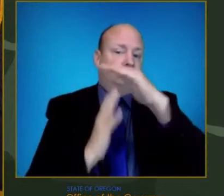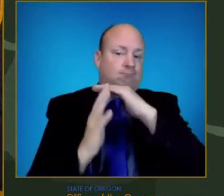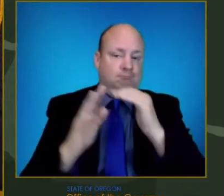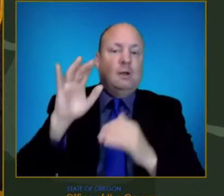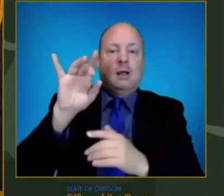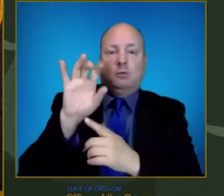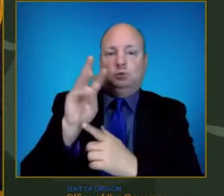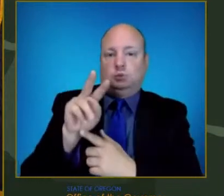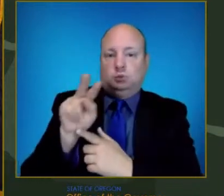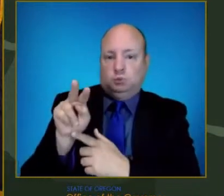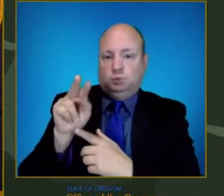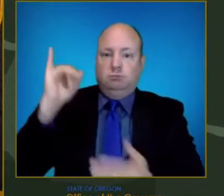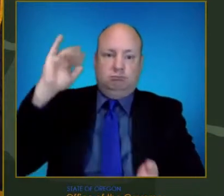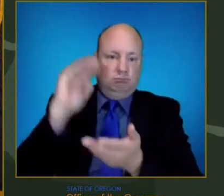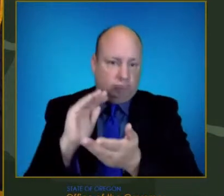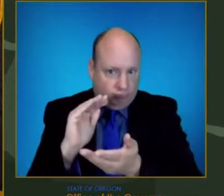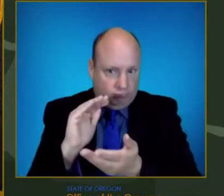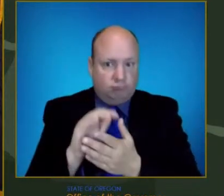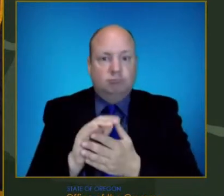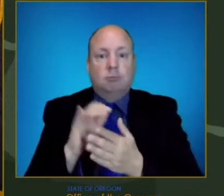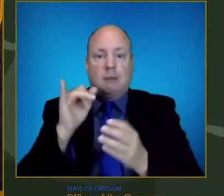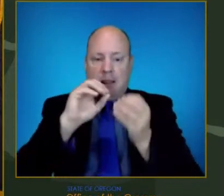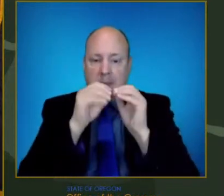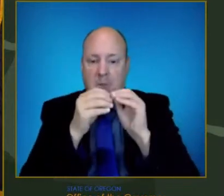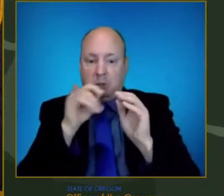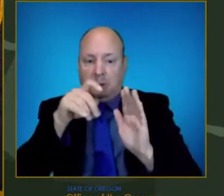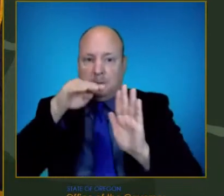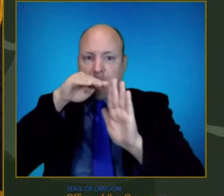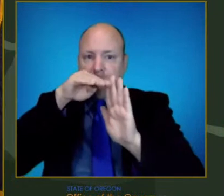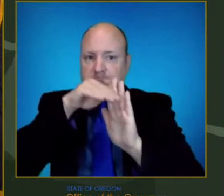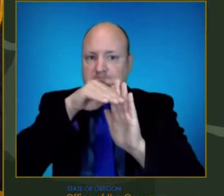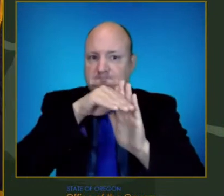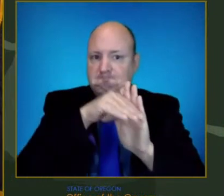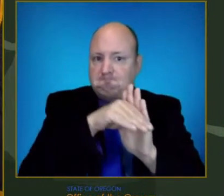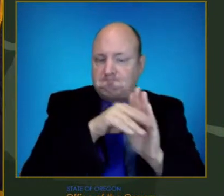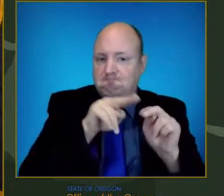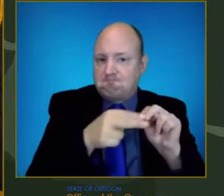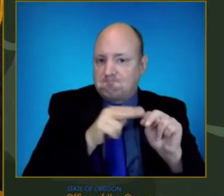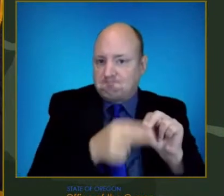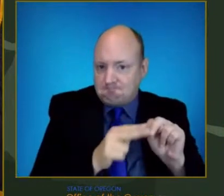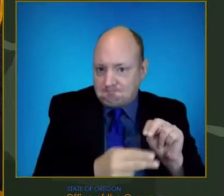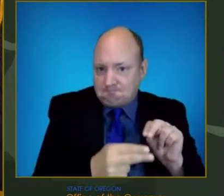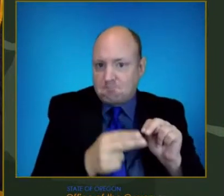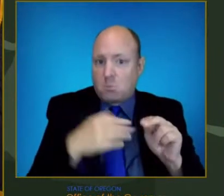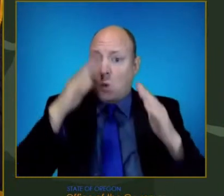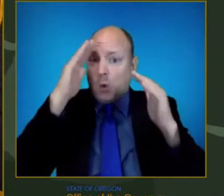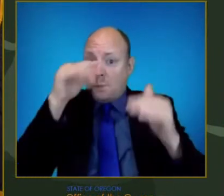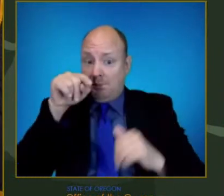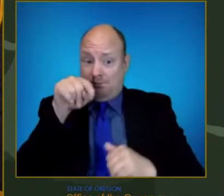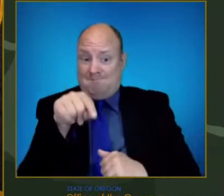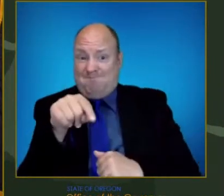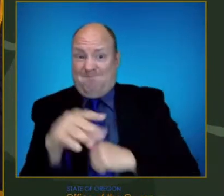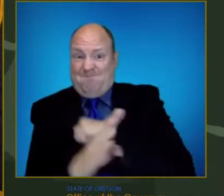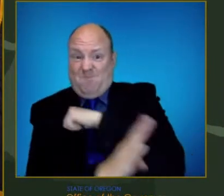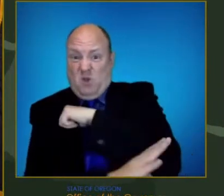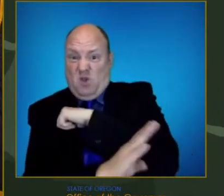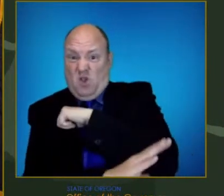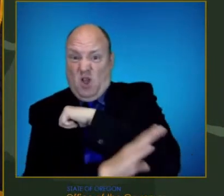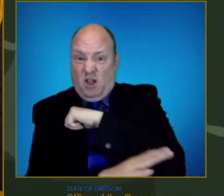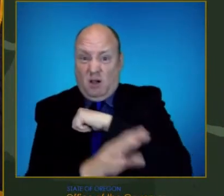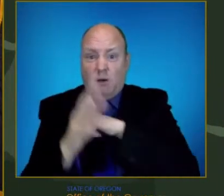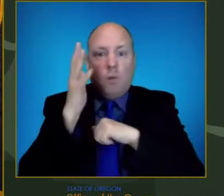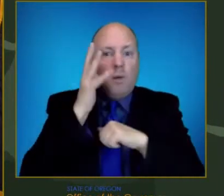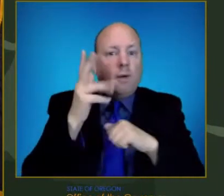as well. I know this isn't the fall that any of us had hoped for or expected. At the end of